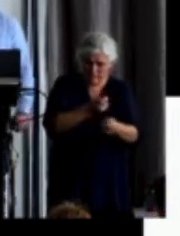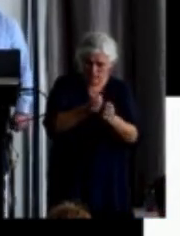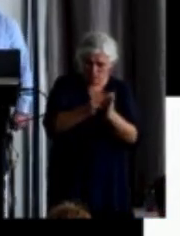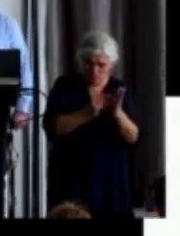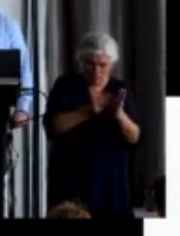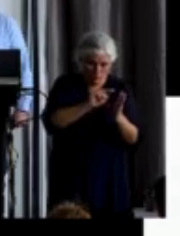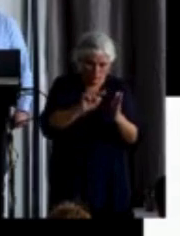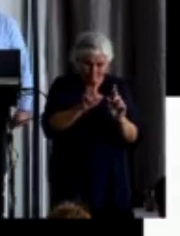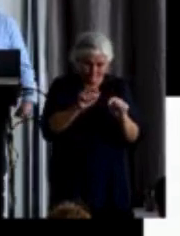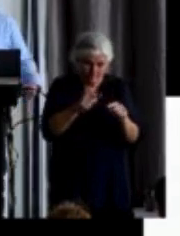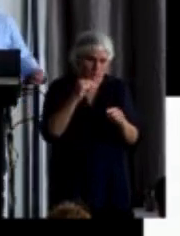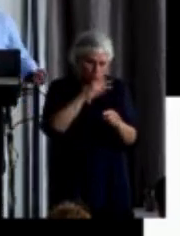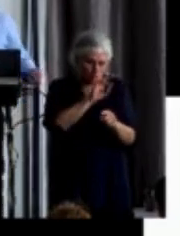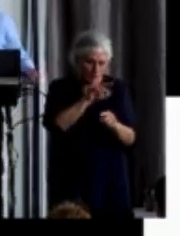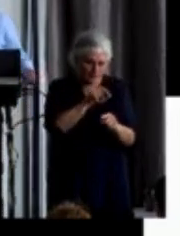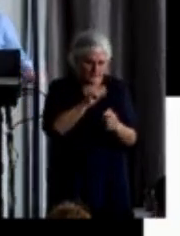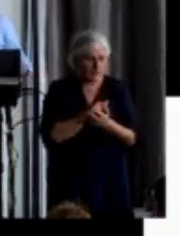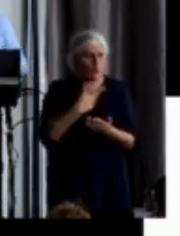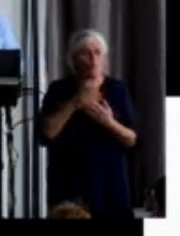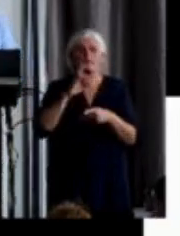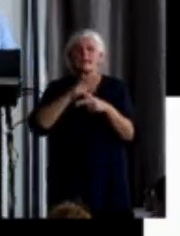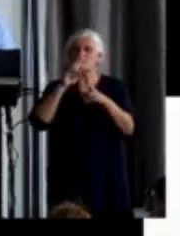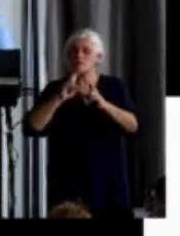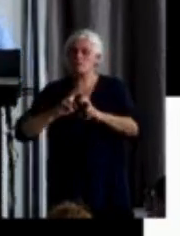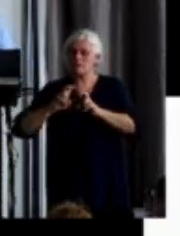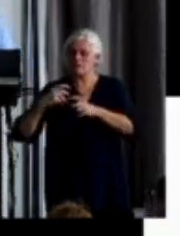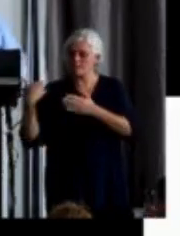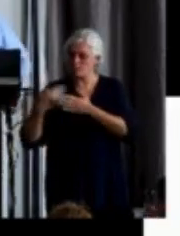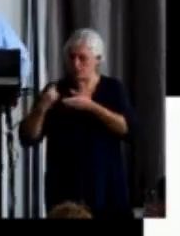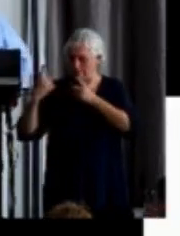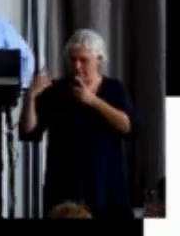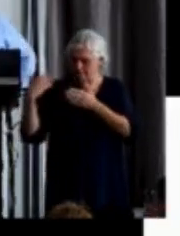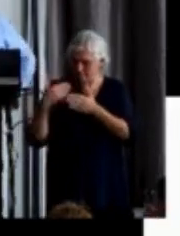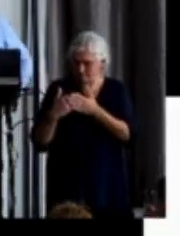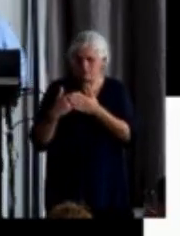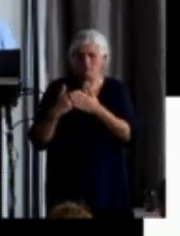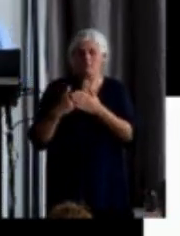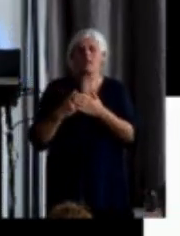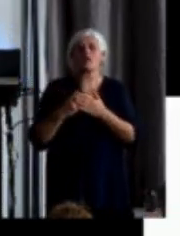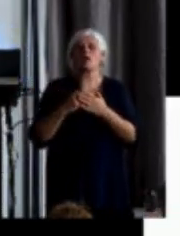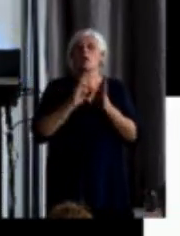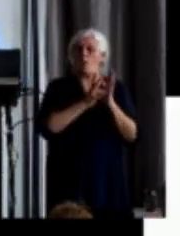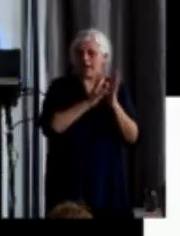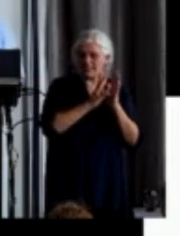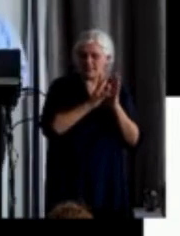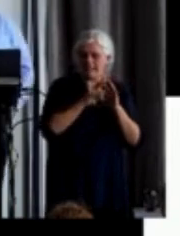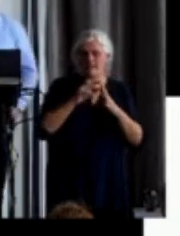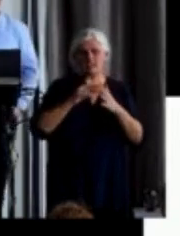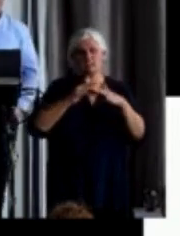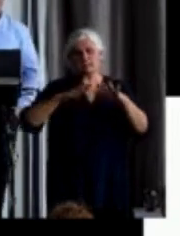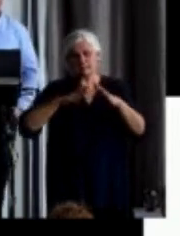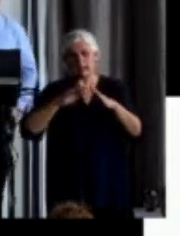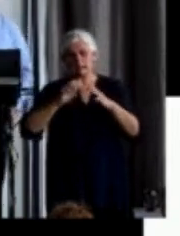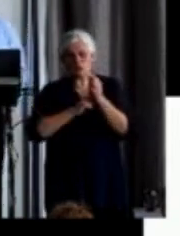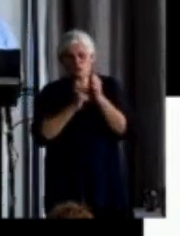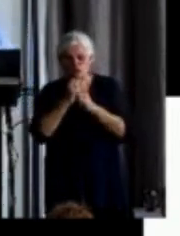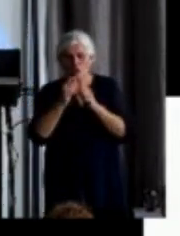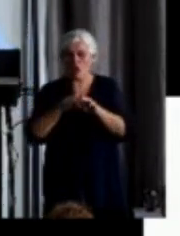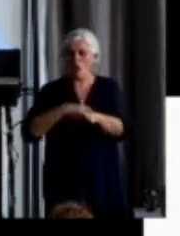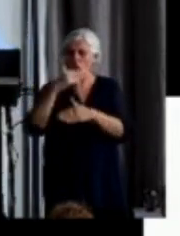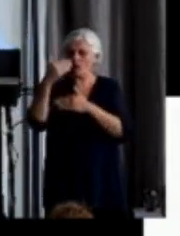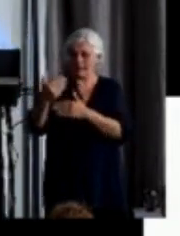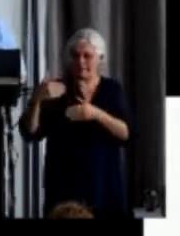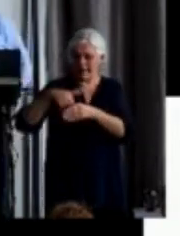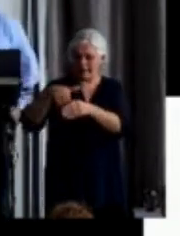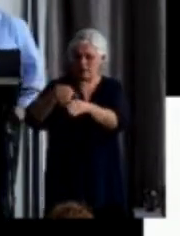Programme. So what type of research that we've been doing? It's a qualitative, semi-structured, long-term engagement